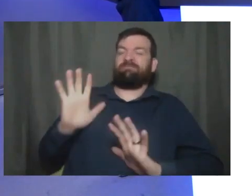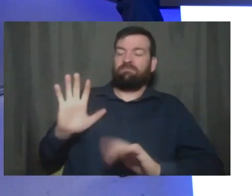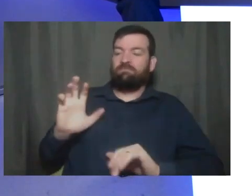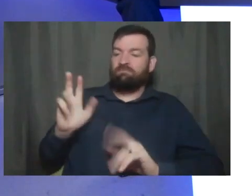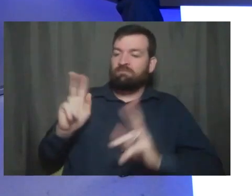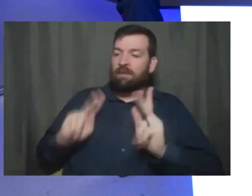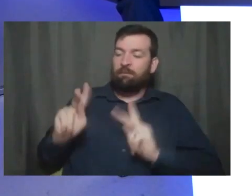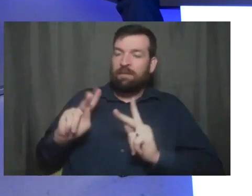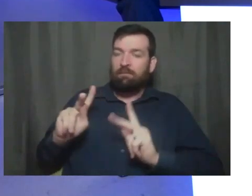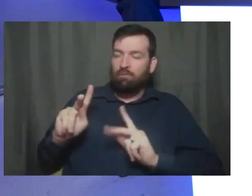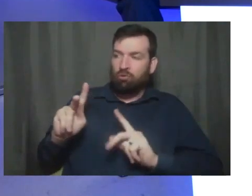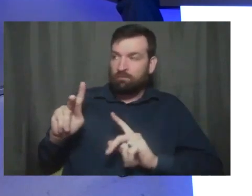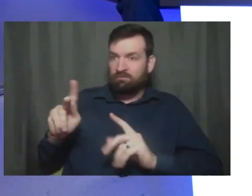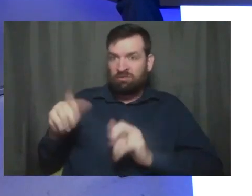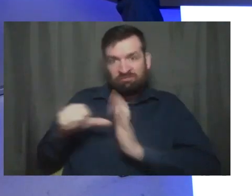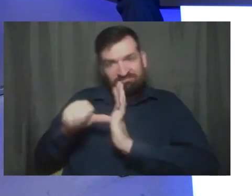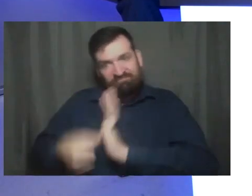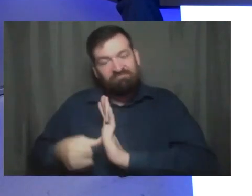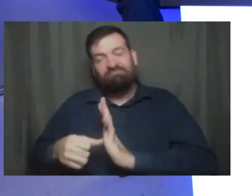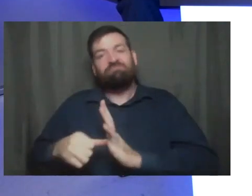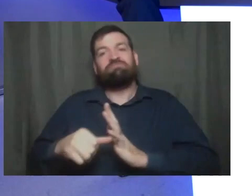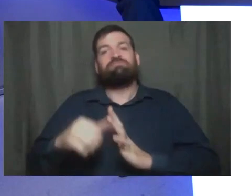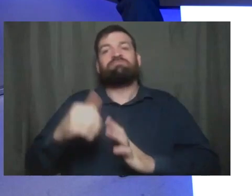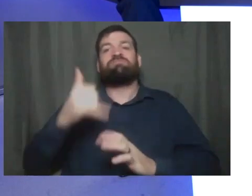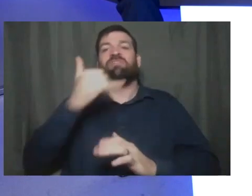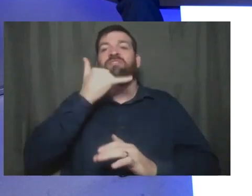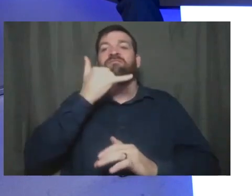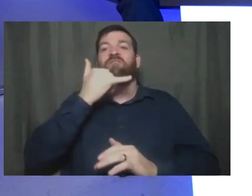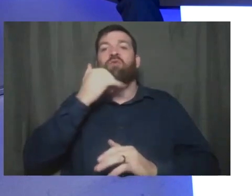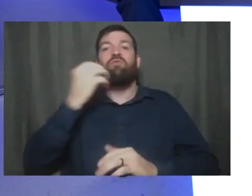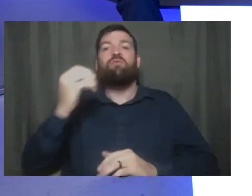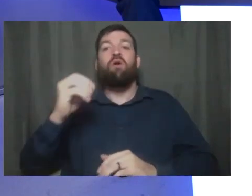their phone call and take care of business. So take a listen.